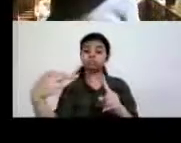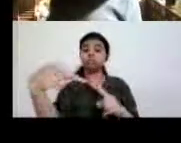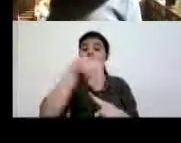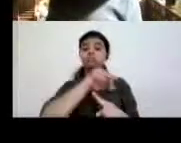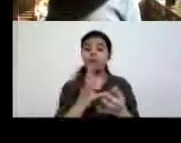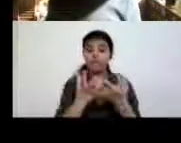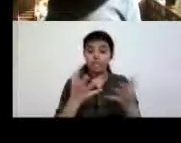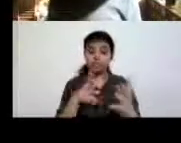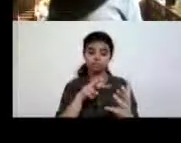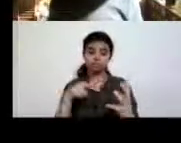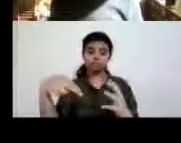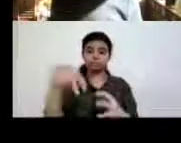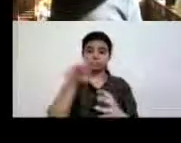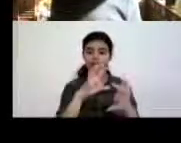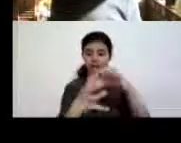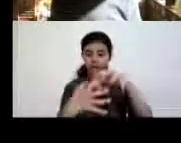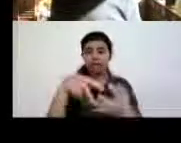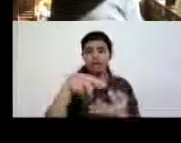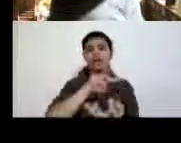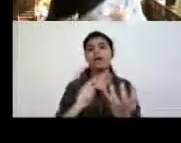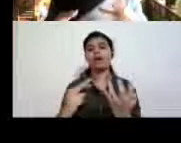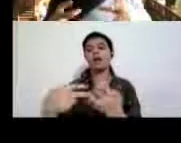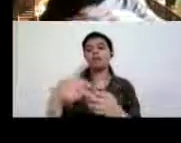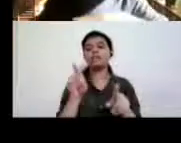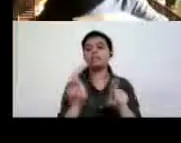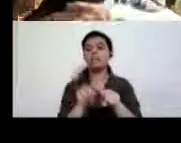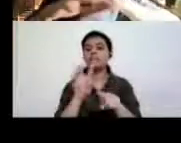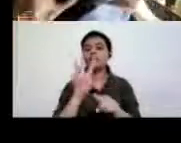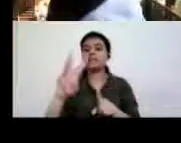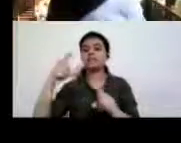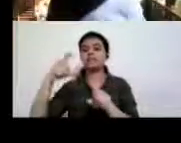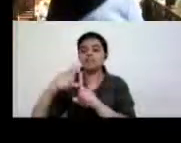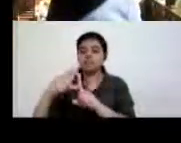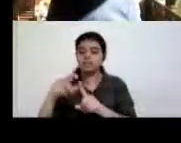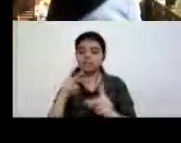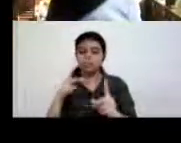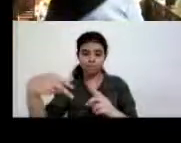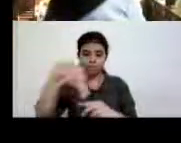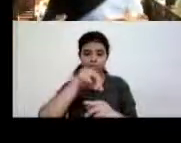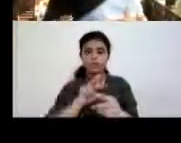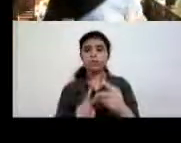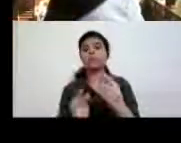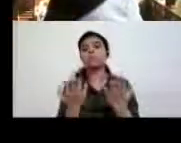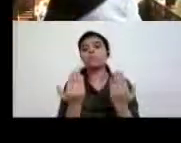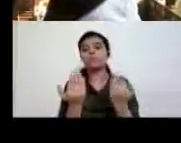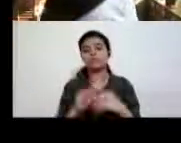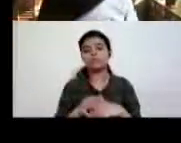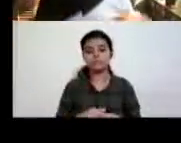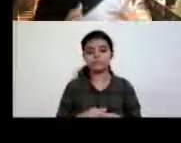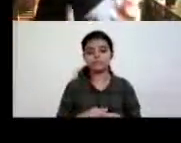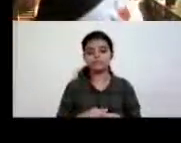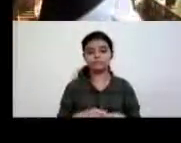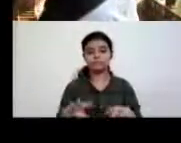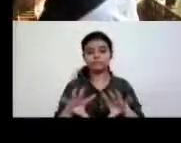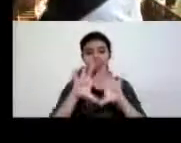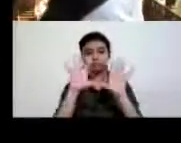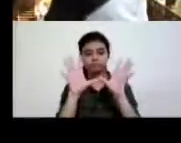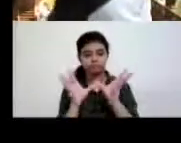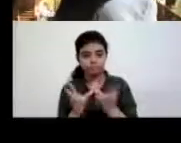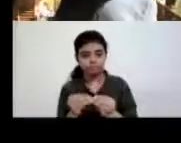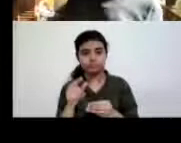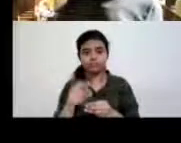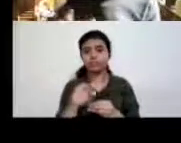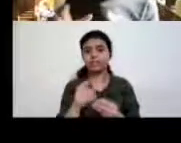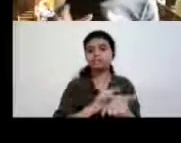pads and so on. And we are combining all this with a lot of